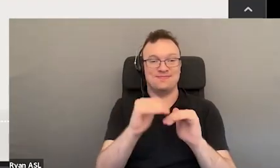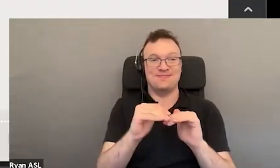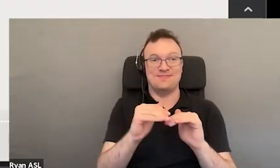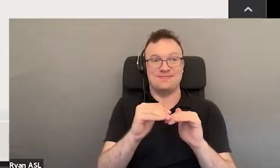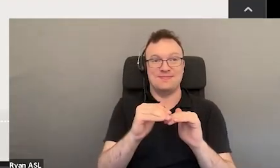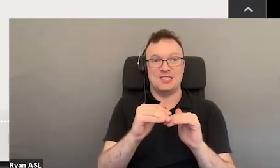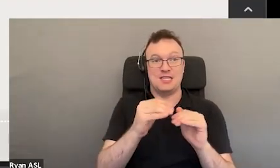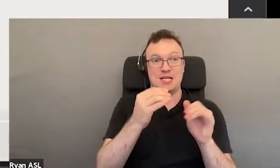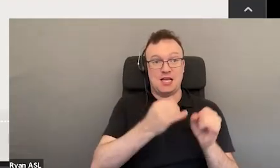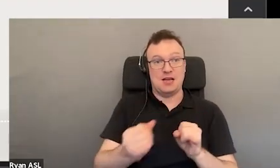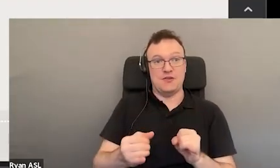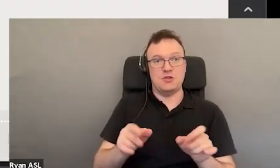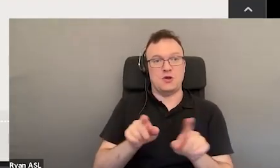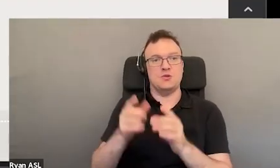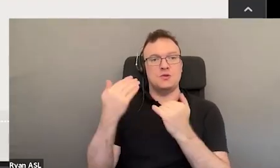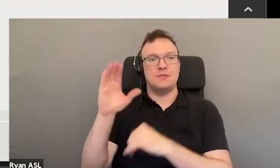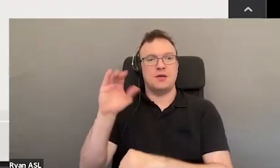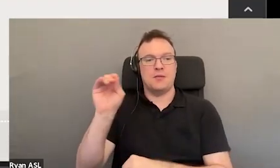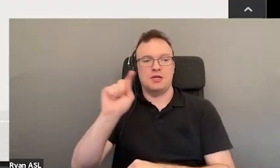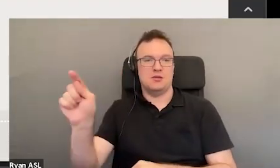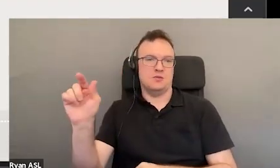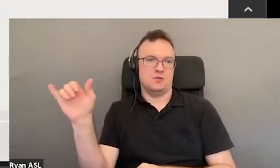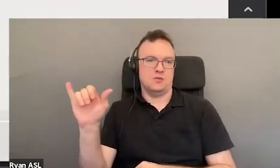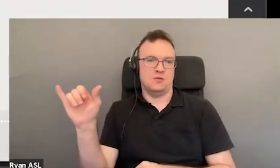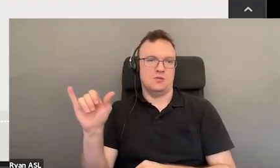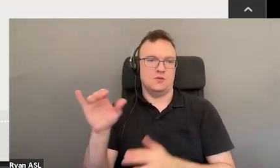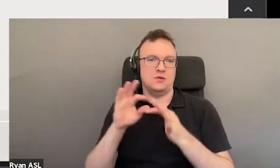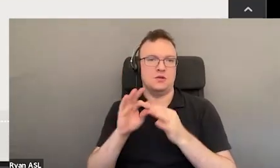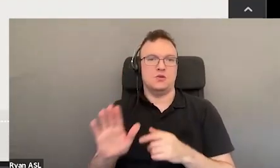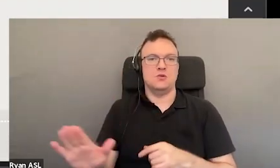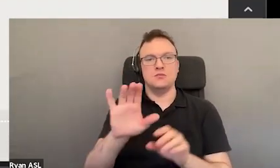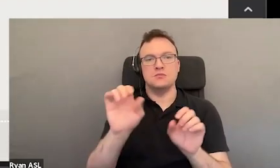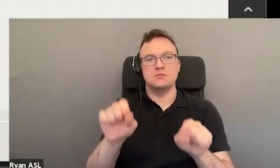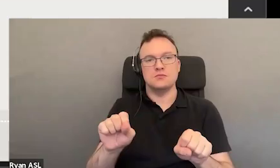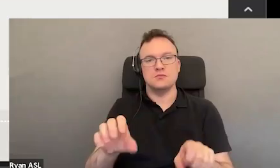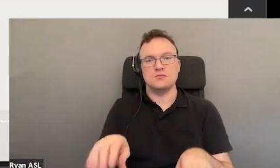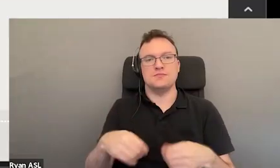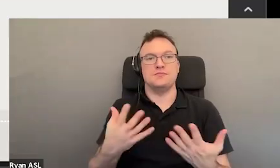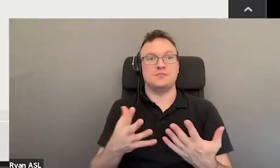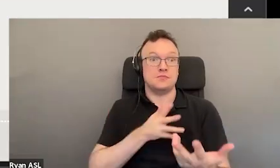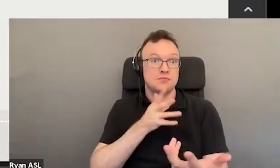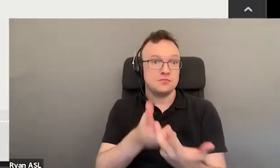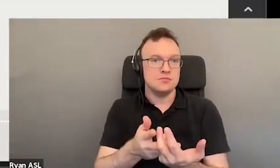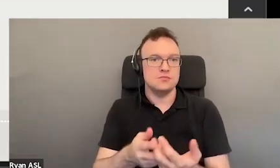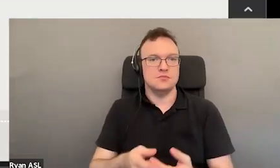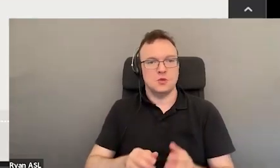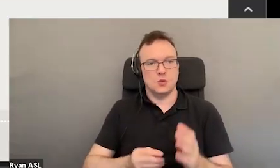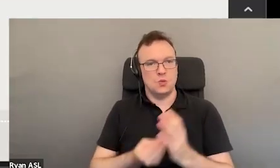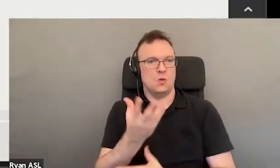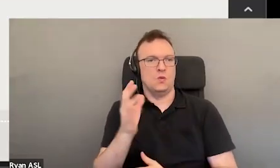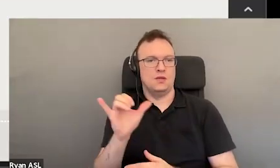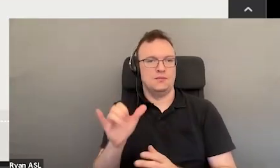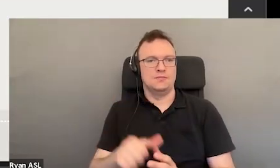individuals themselves as well as the organization in terms of its ability to adapt and to grow.